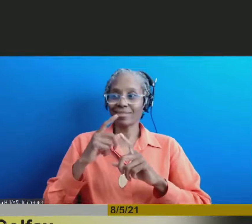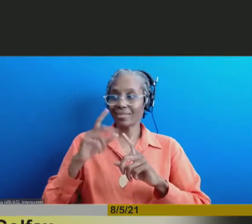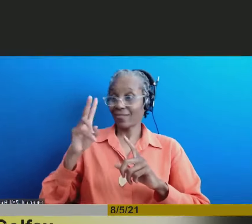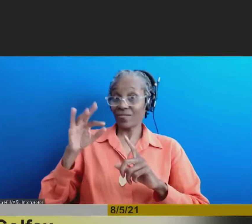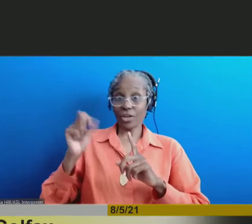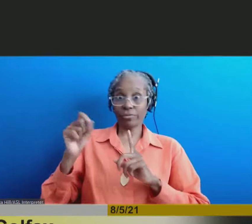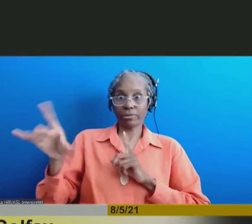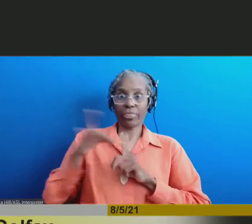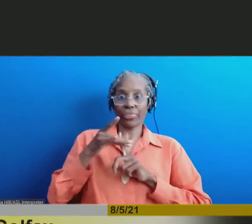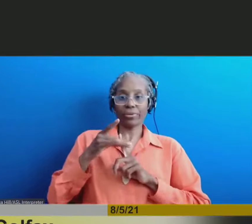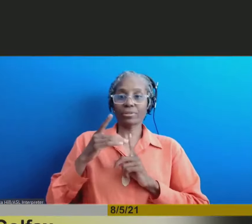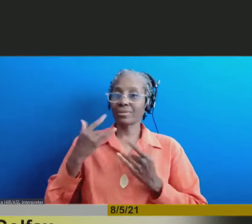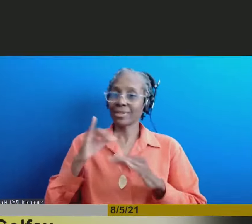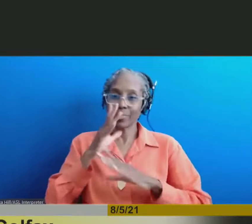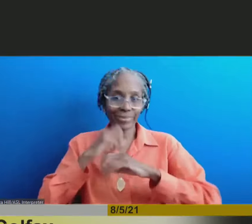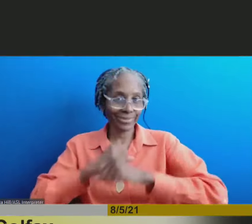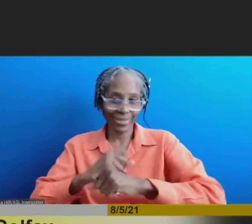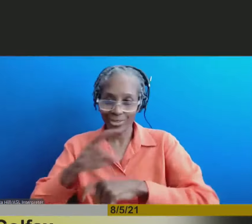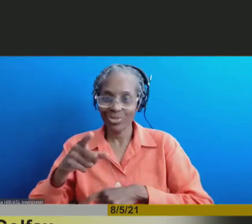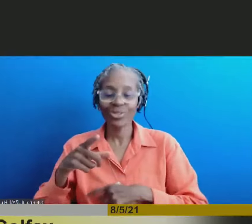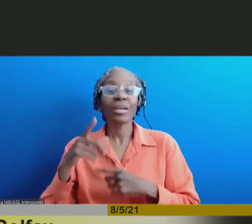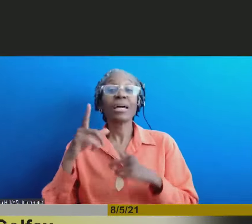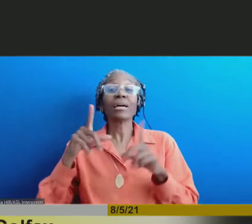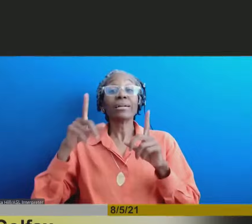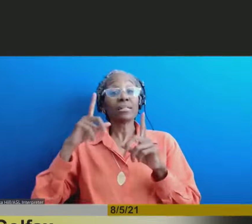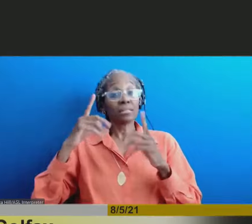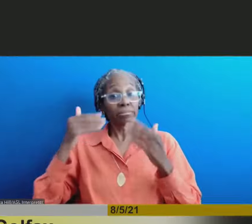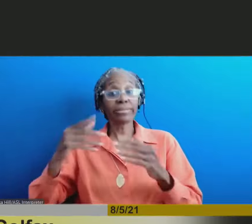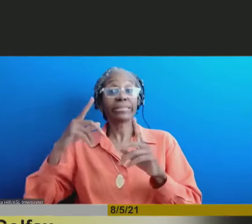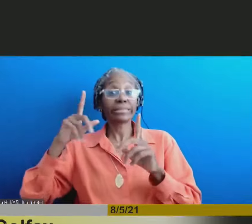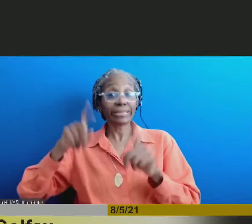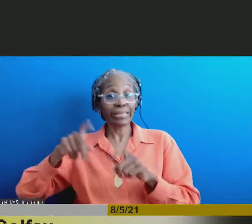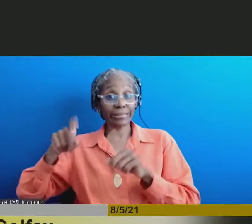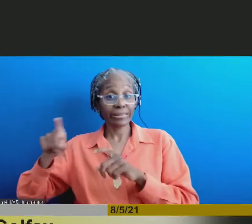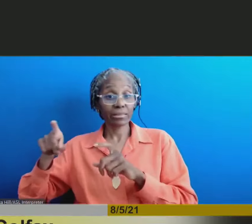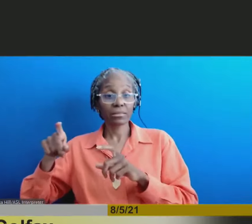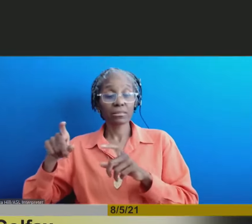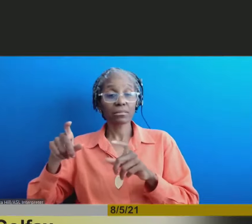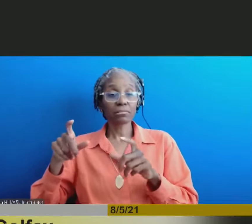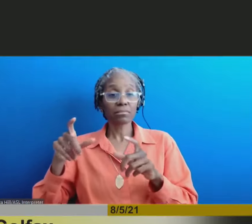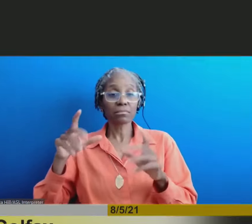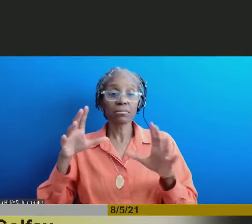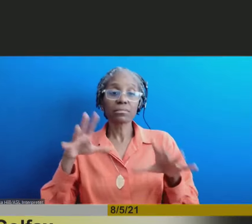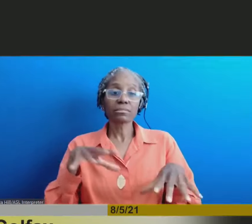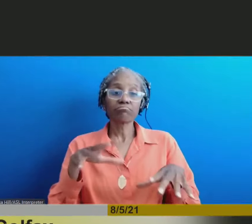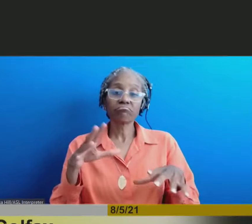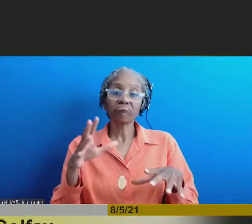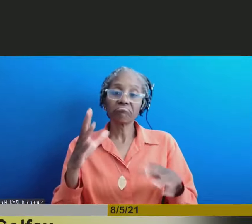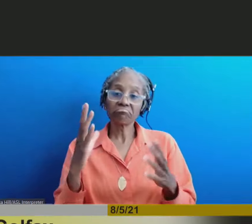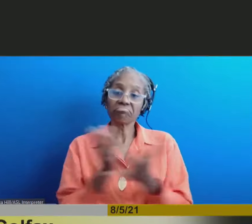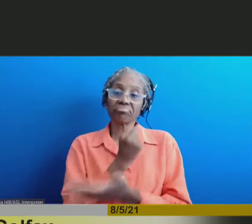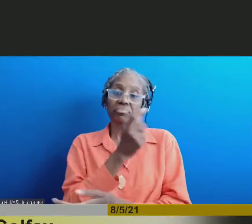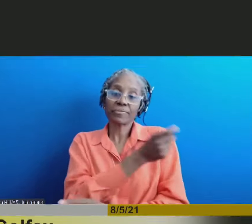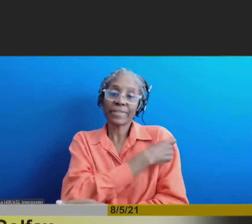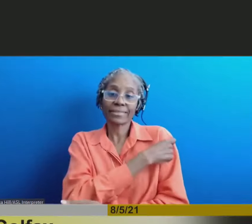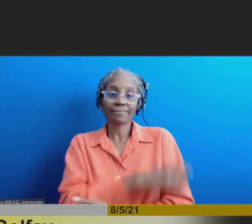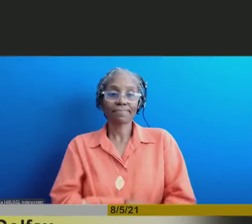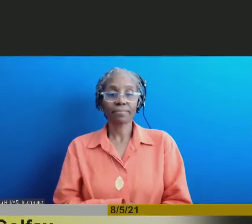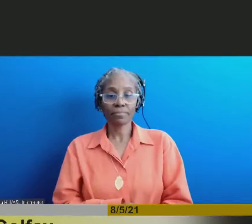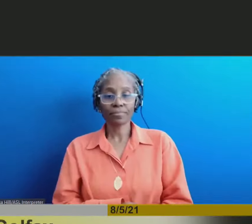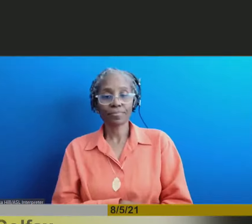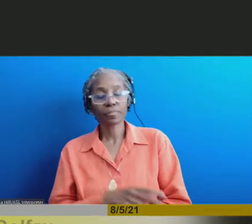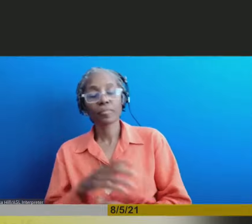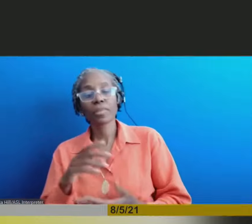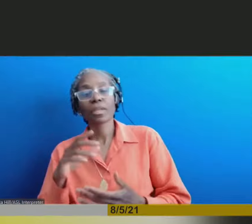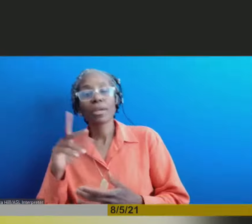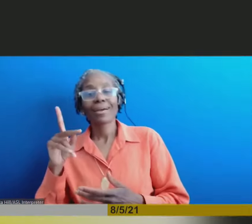So if you're testing, get the vaccine. Maybe just a